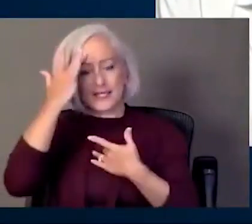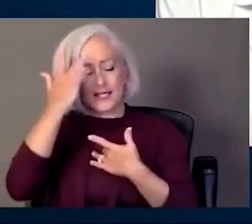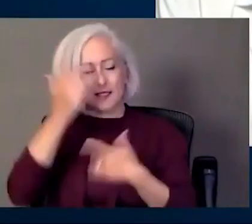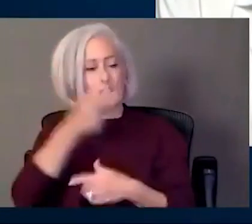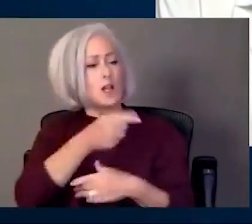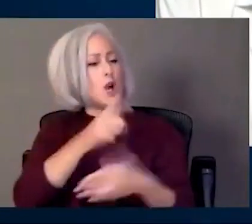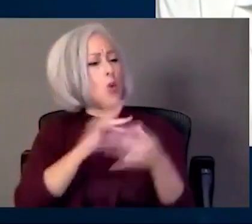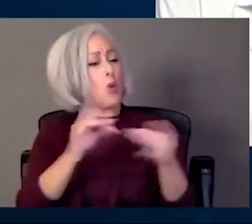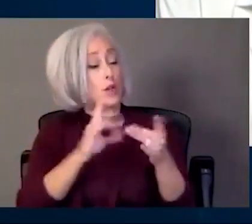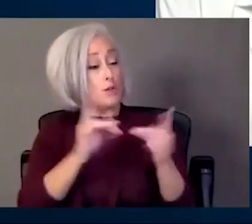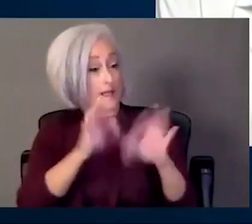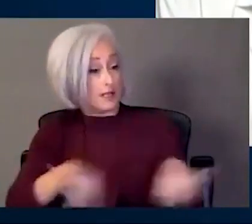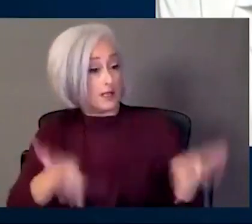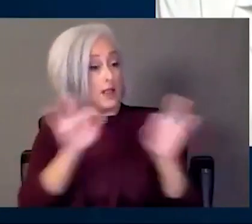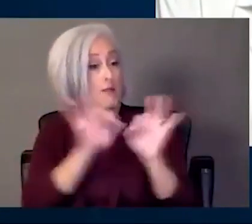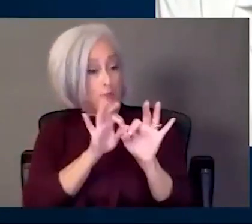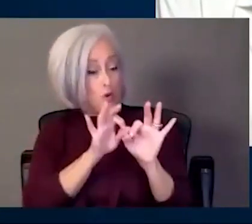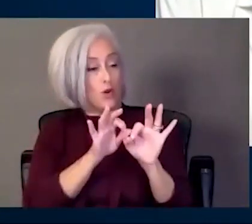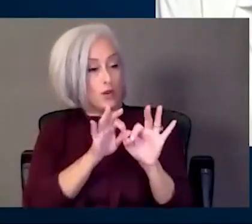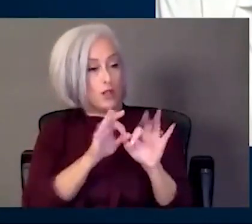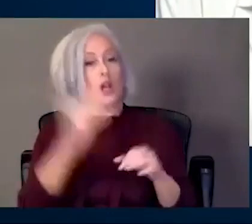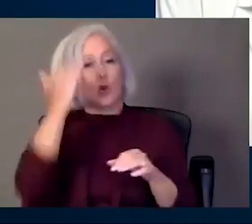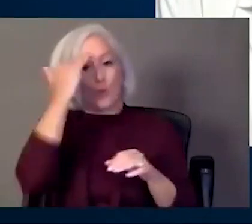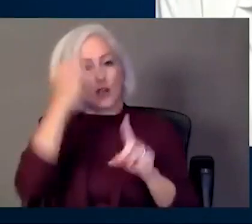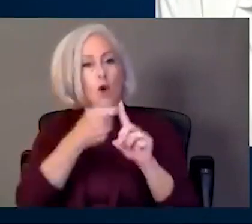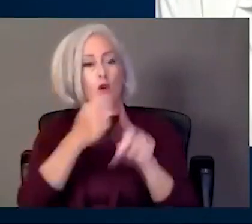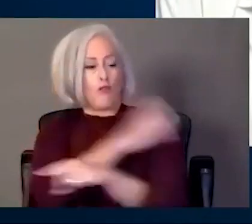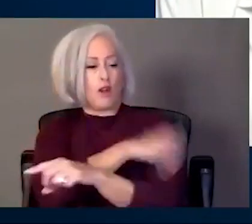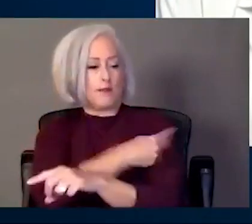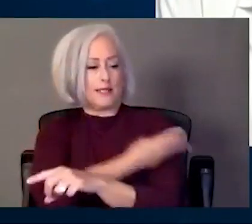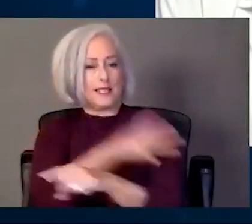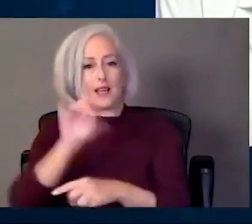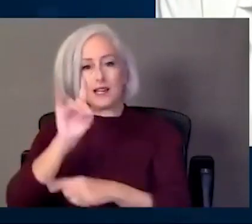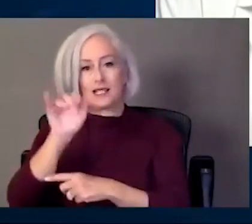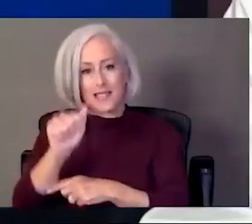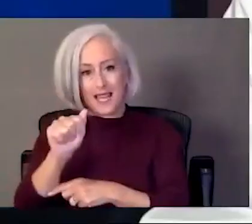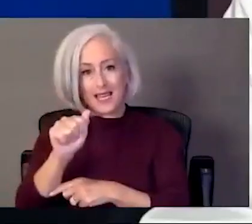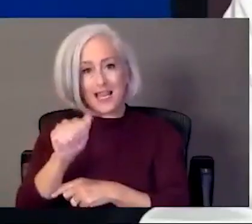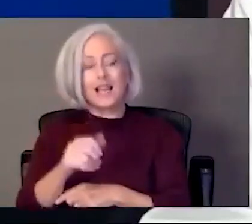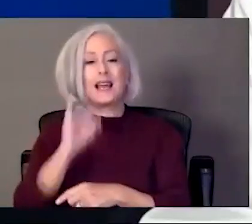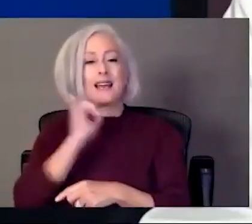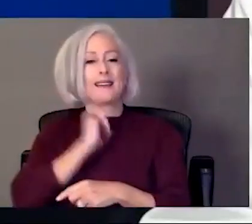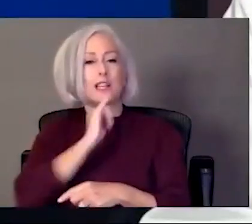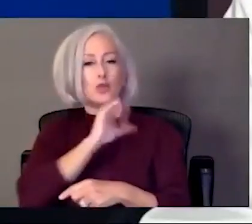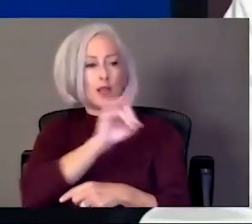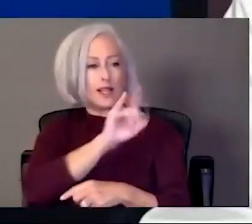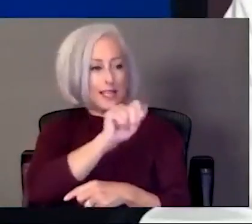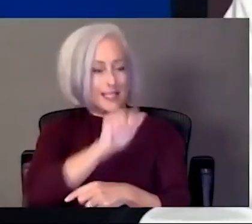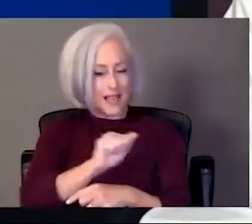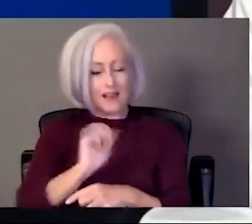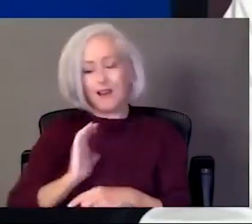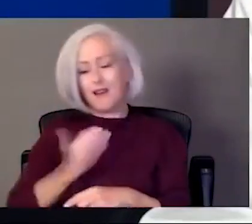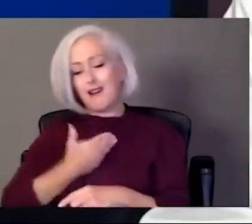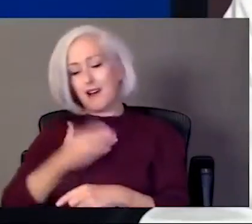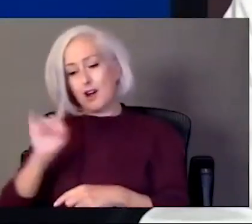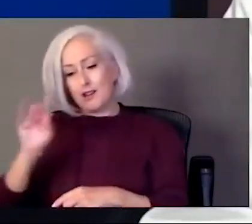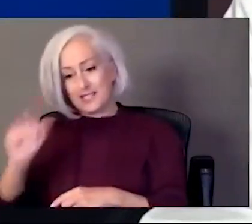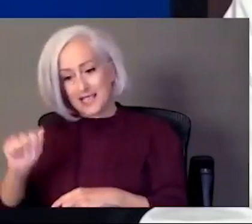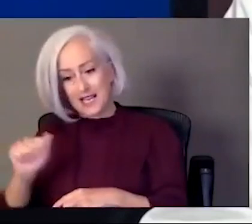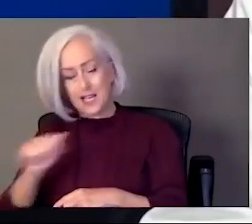we know this to be true from the Scottish data and from the Israeli data and from our own data. You can easily